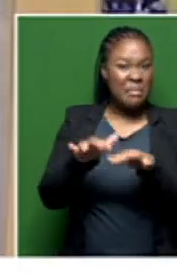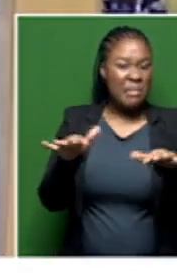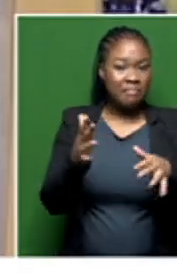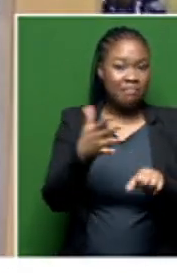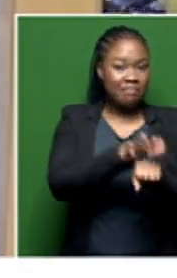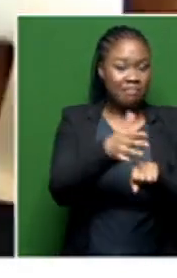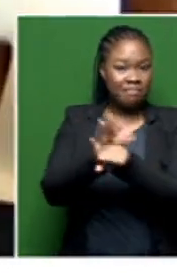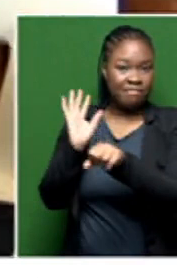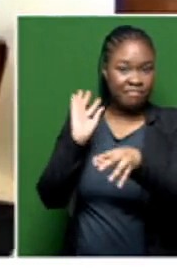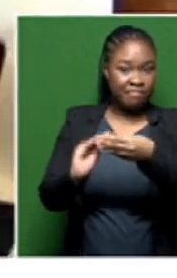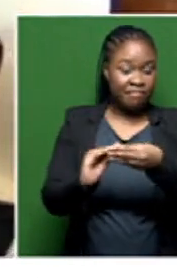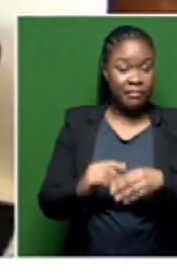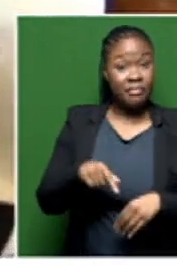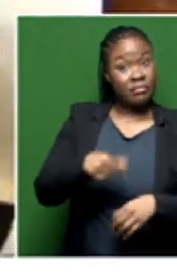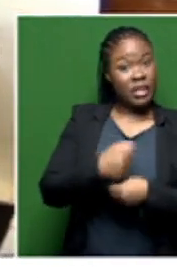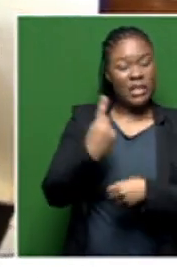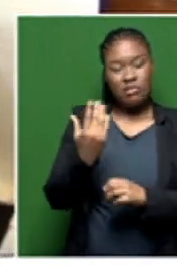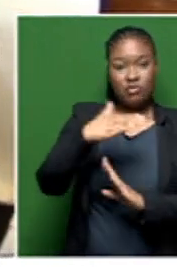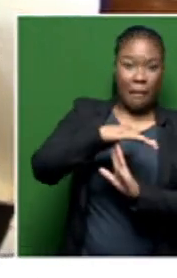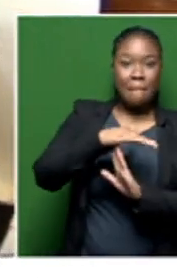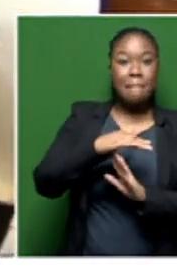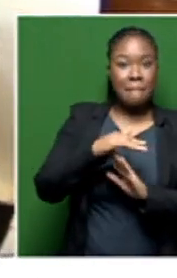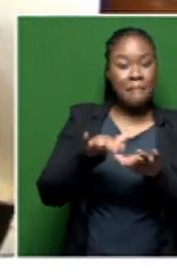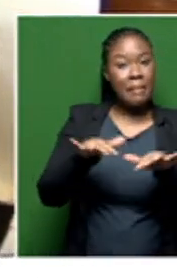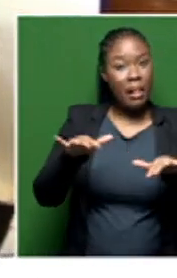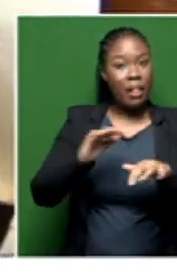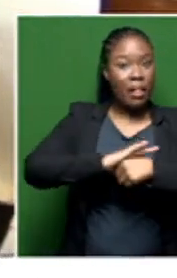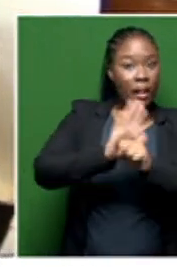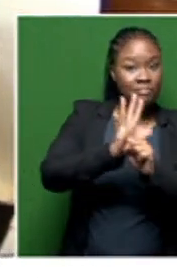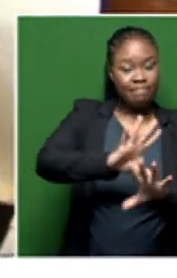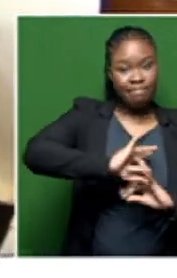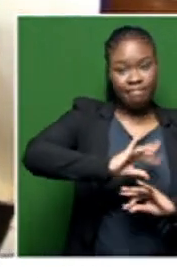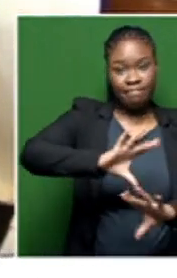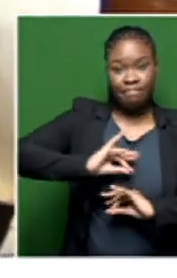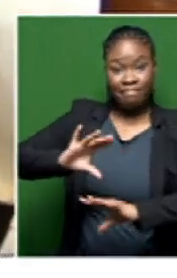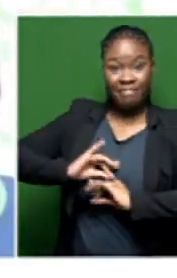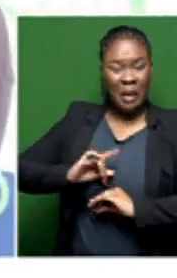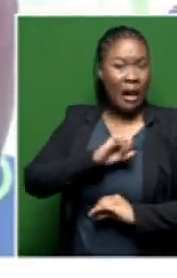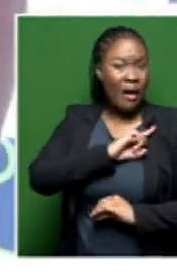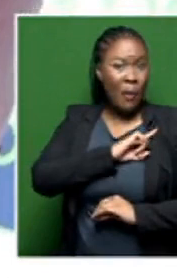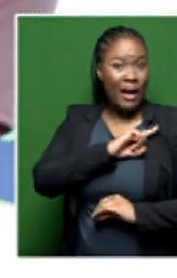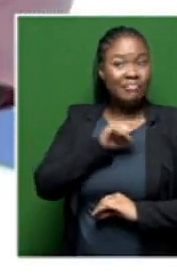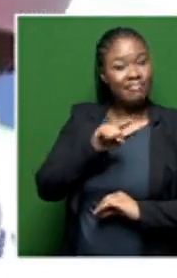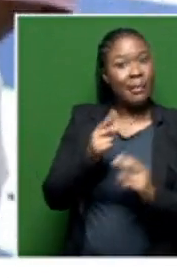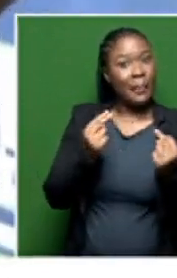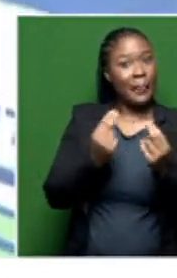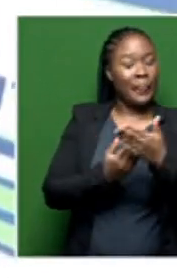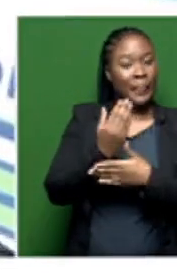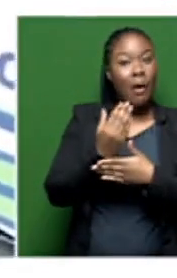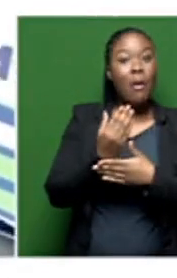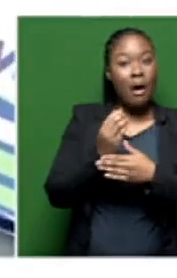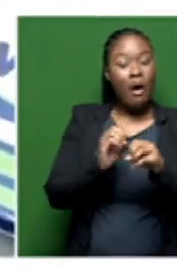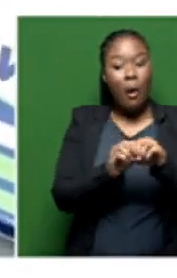99,966. Gauteng continues to record the most new coronavirus infections, which are being driven by the BA.2